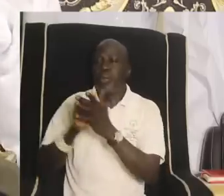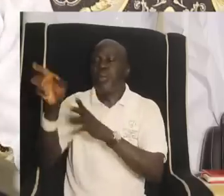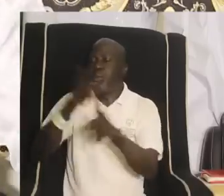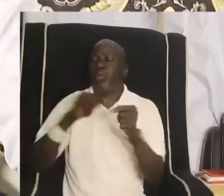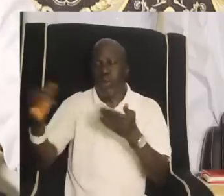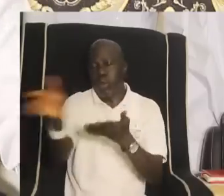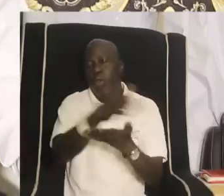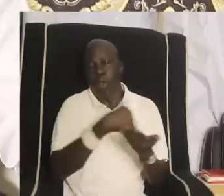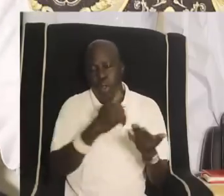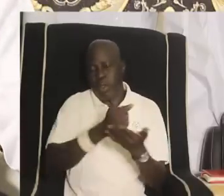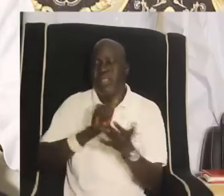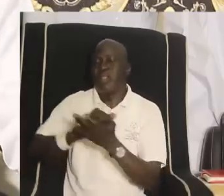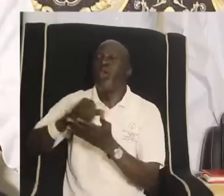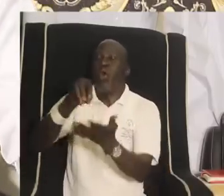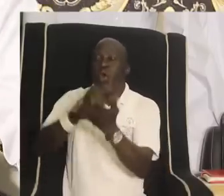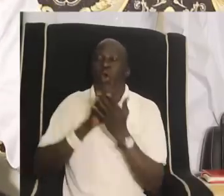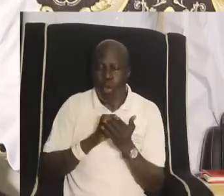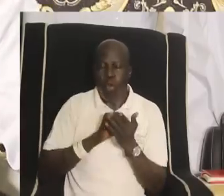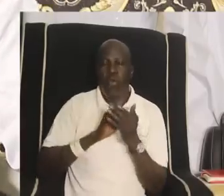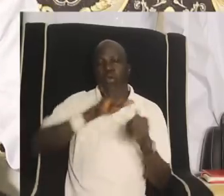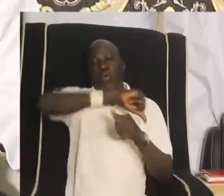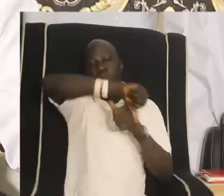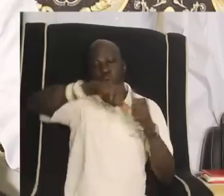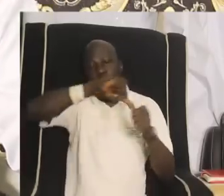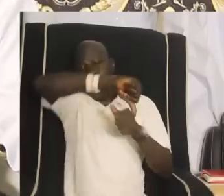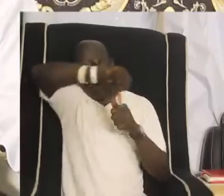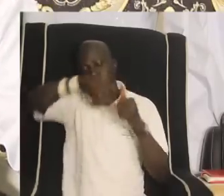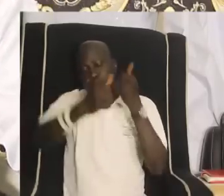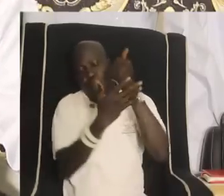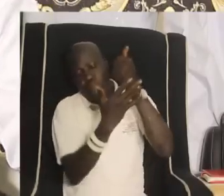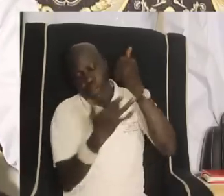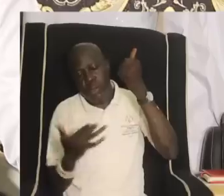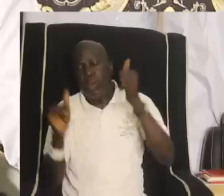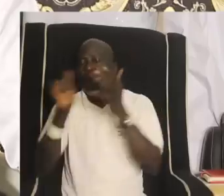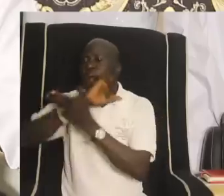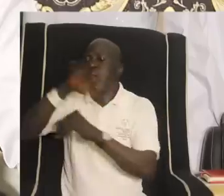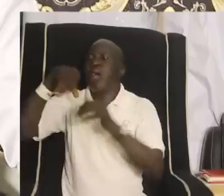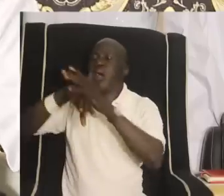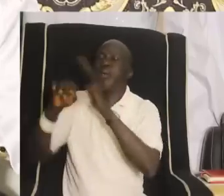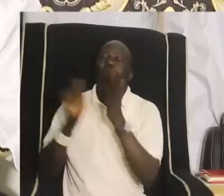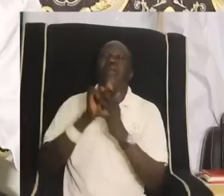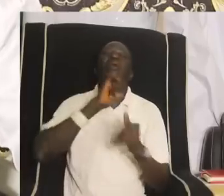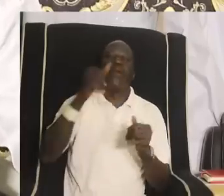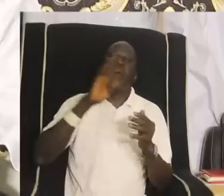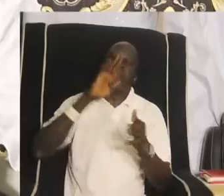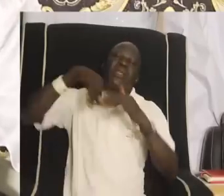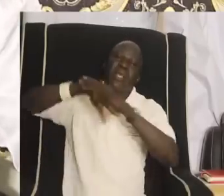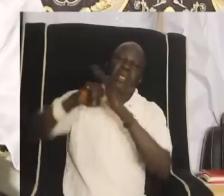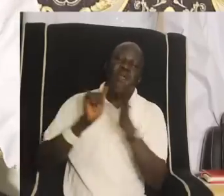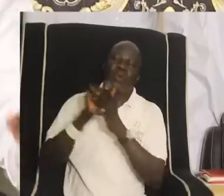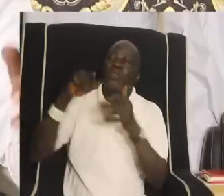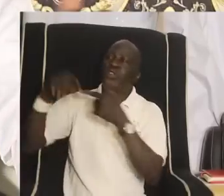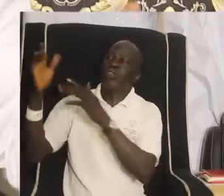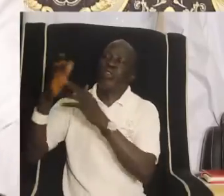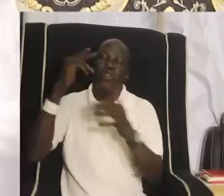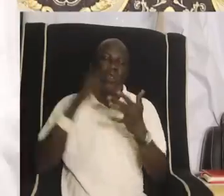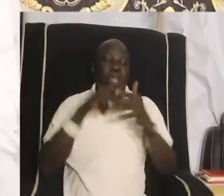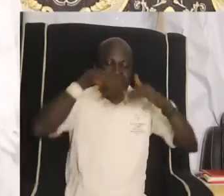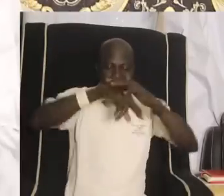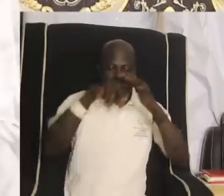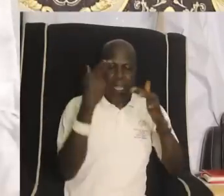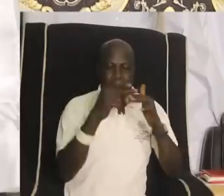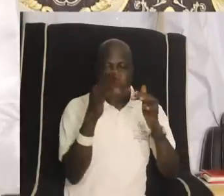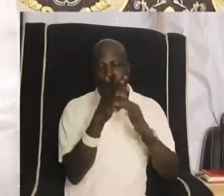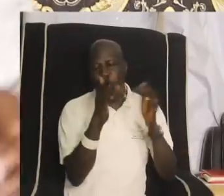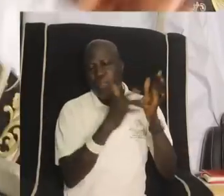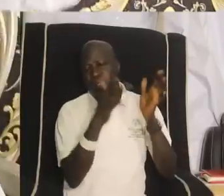one. And you know everybody will collect the anointing oil today. There's no one that will not get it. You know that it will be sufficient.